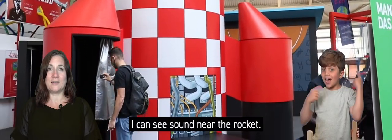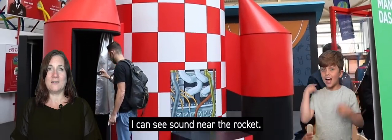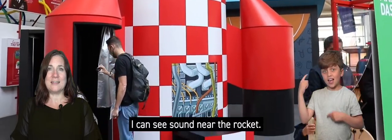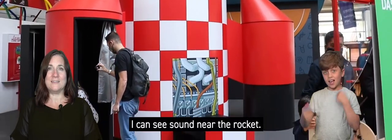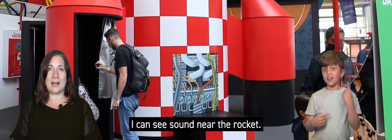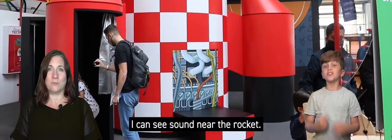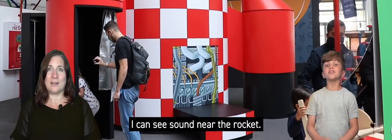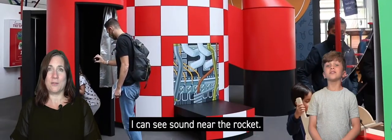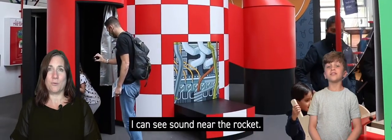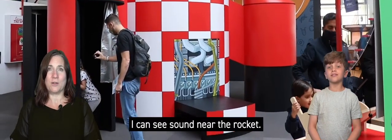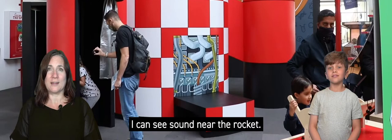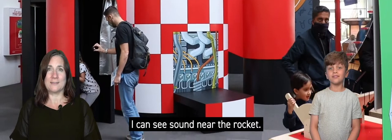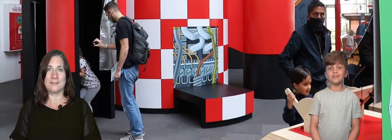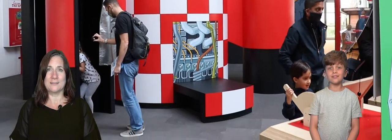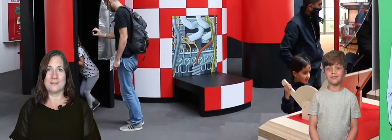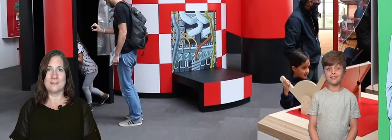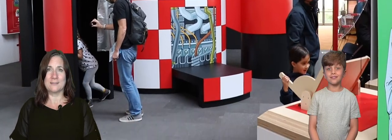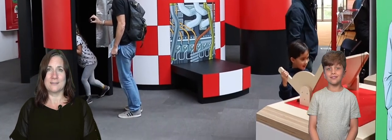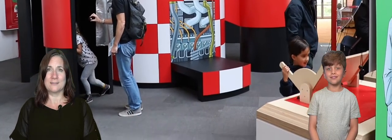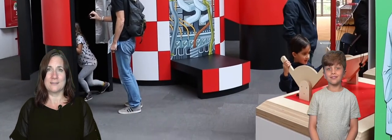I can see sound near the rocket.